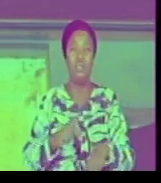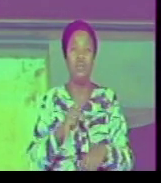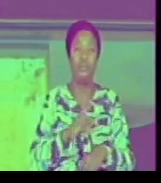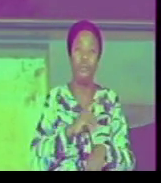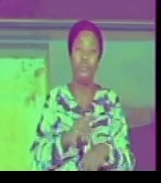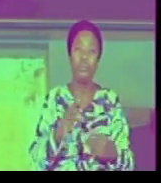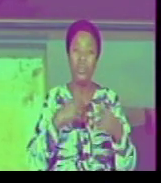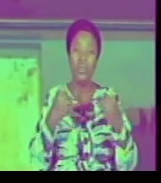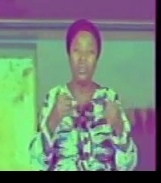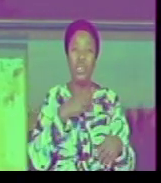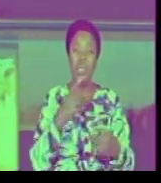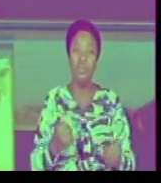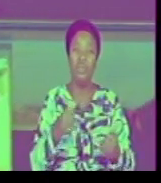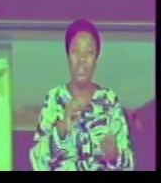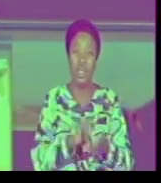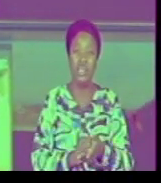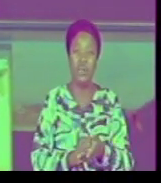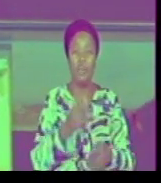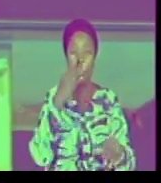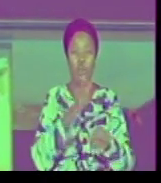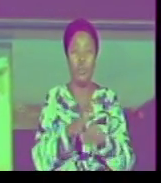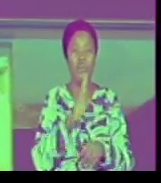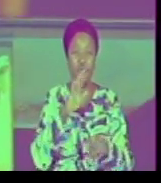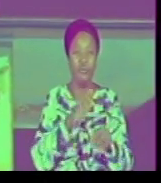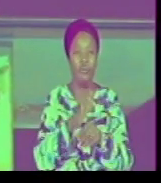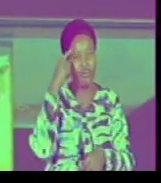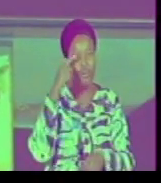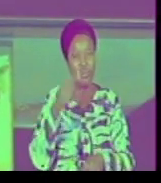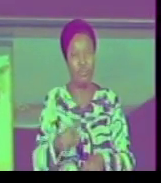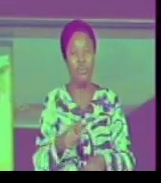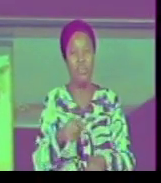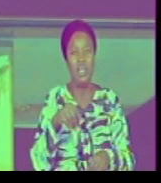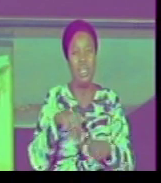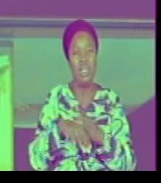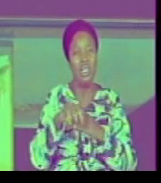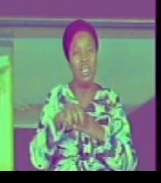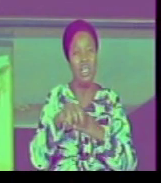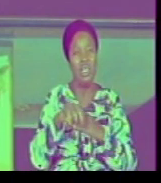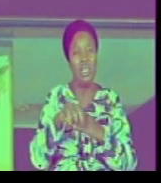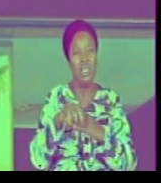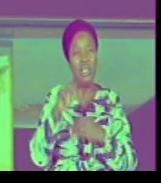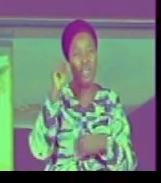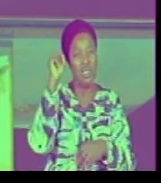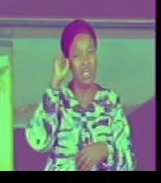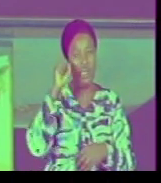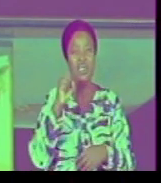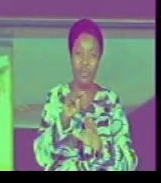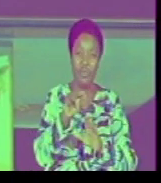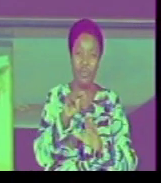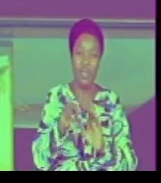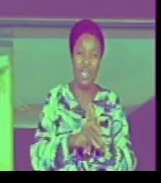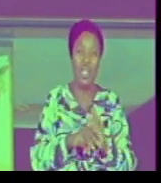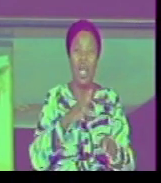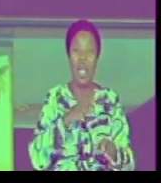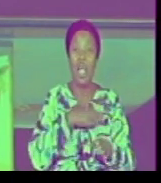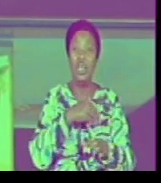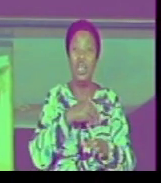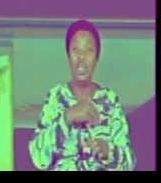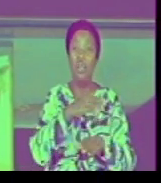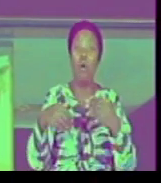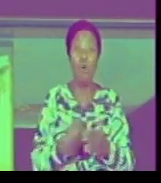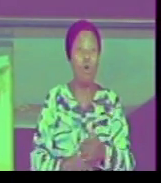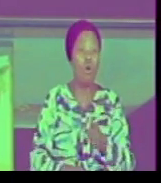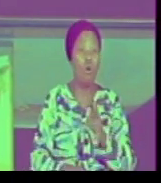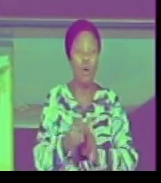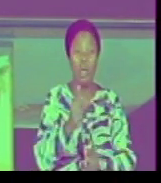for you. In its fullness. Every iota of fear, every grain of fear,